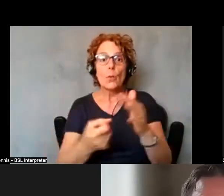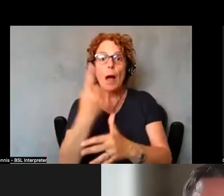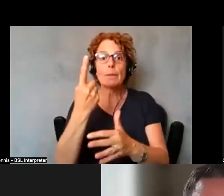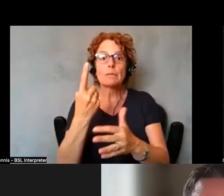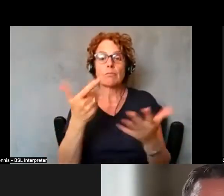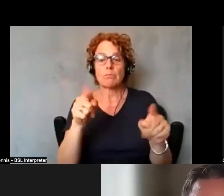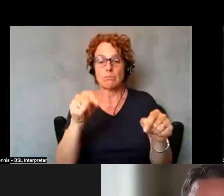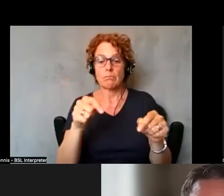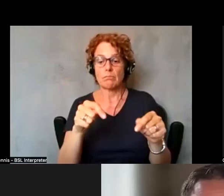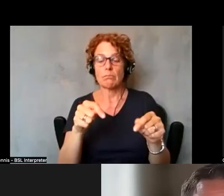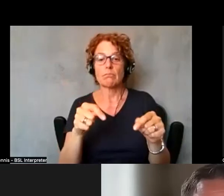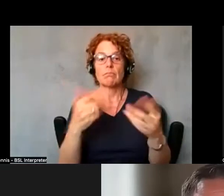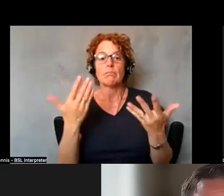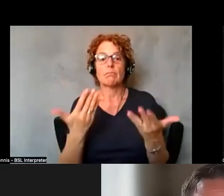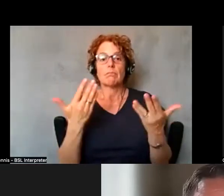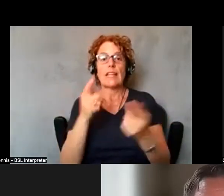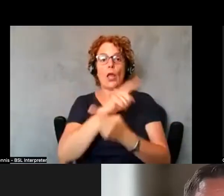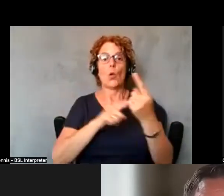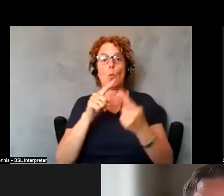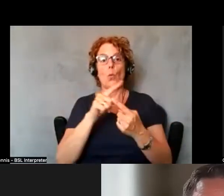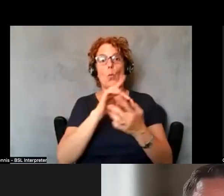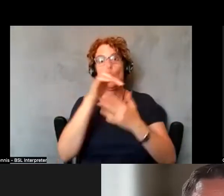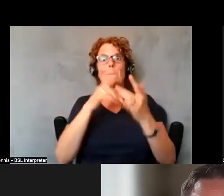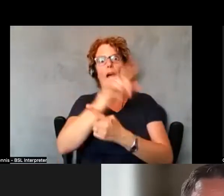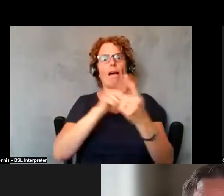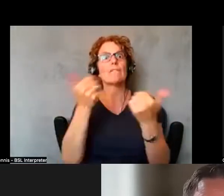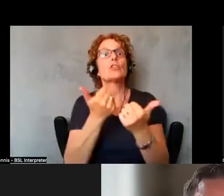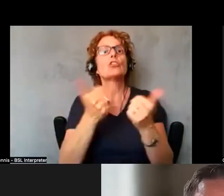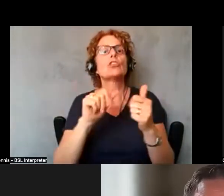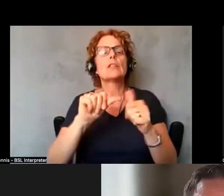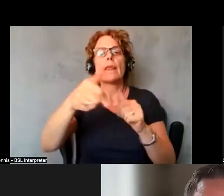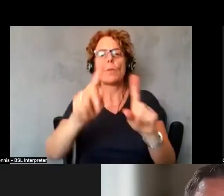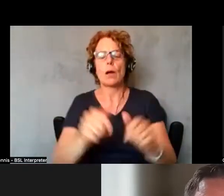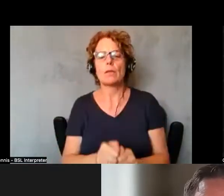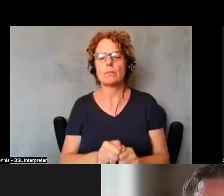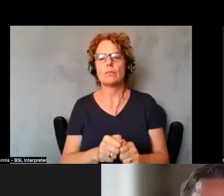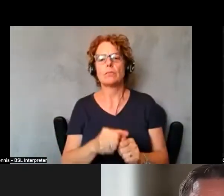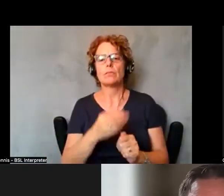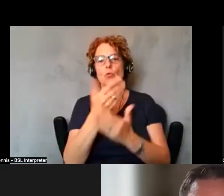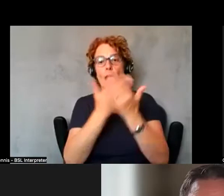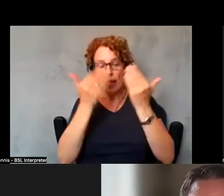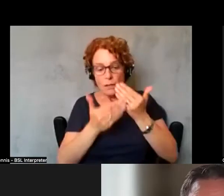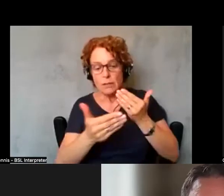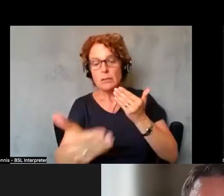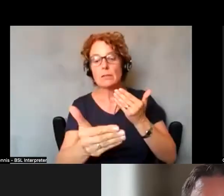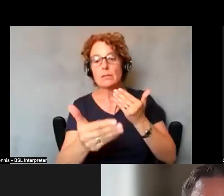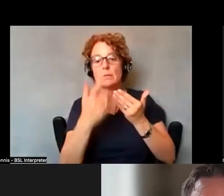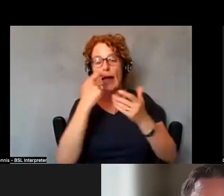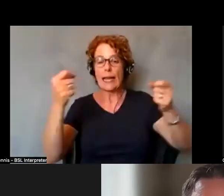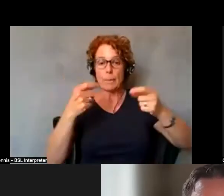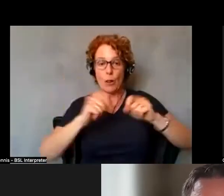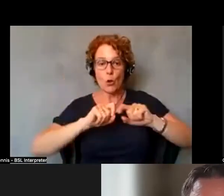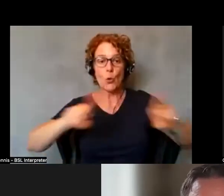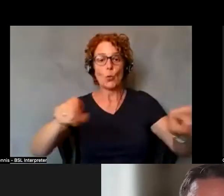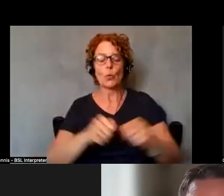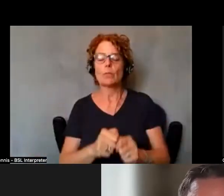after today's webinar, we will, just over the next couple of days, send you an email which will